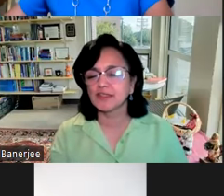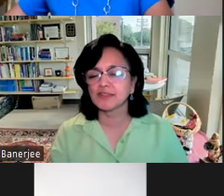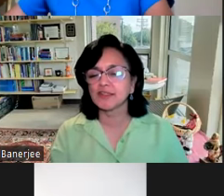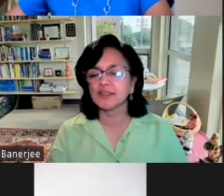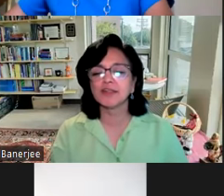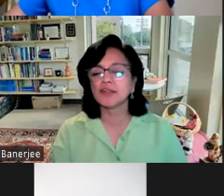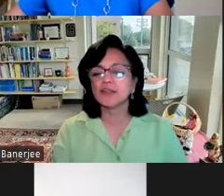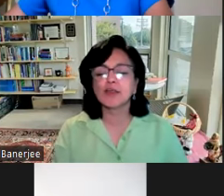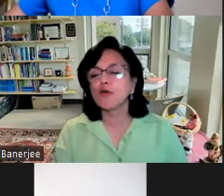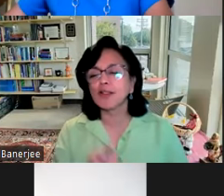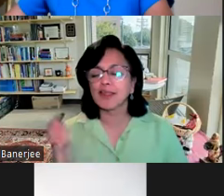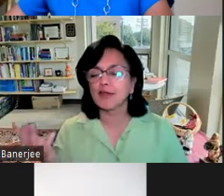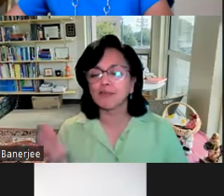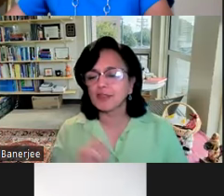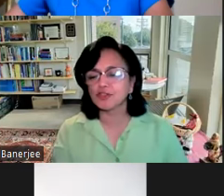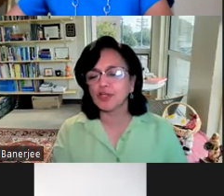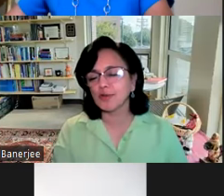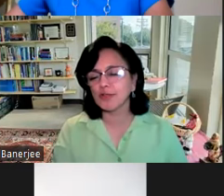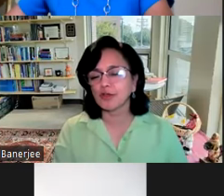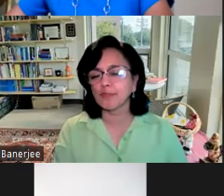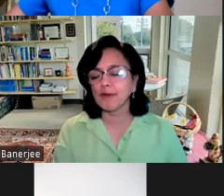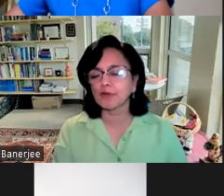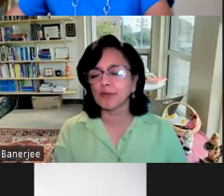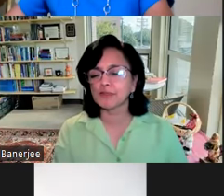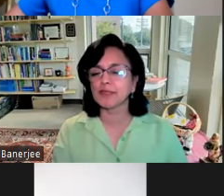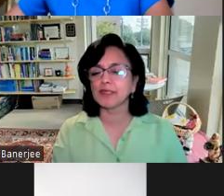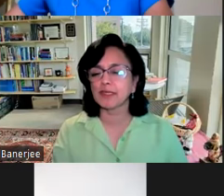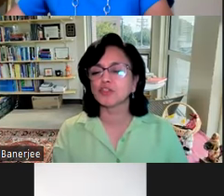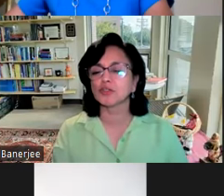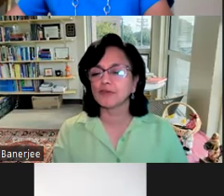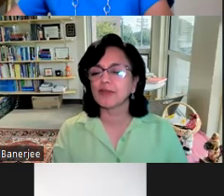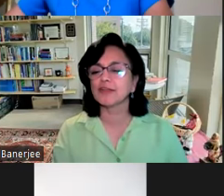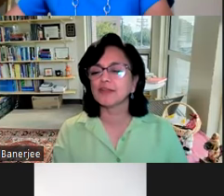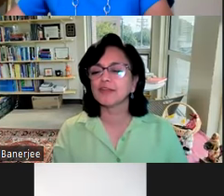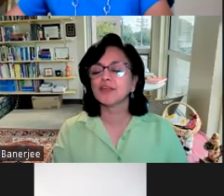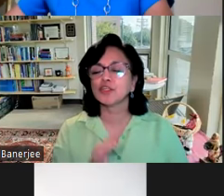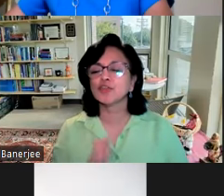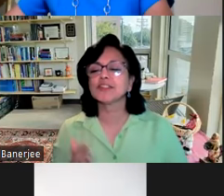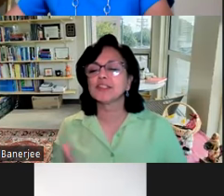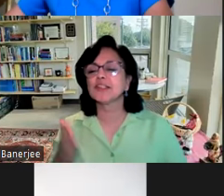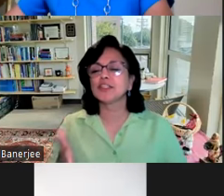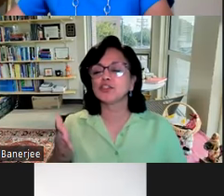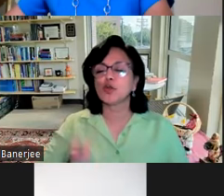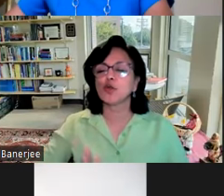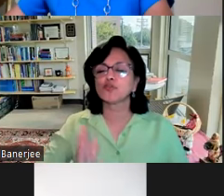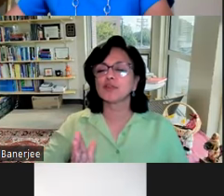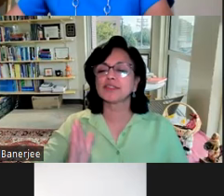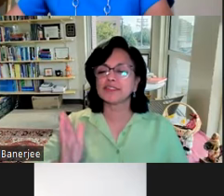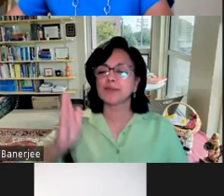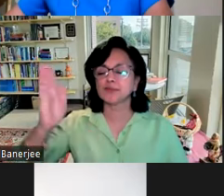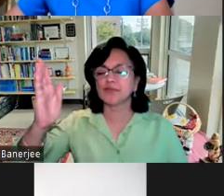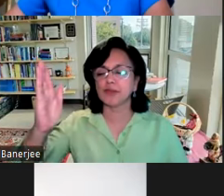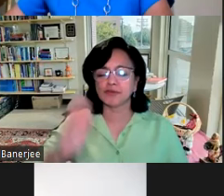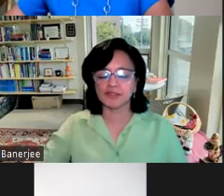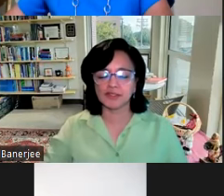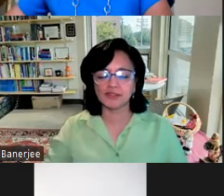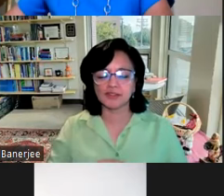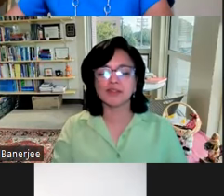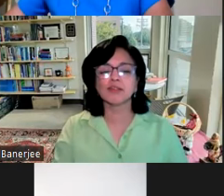sense, your goal cannot be the child will learn about multiplication, right? you still need to go through the steps of